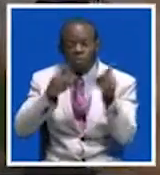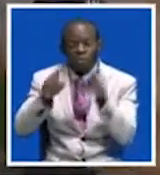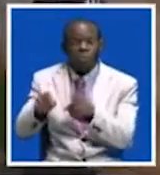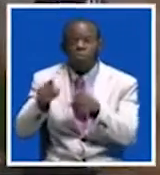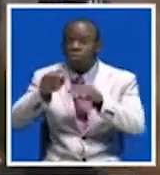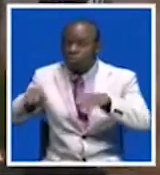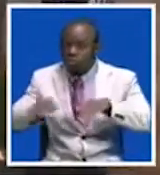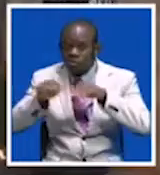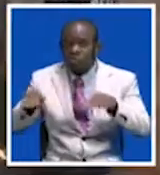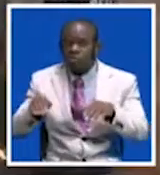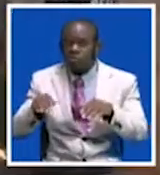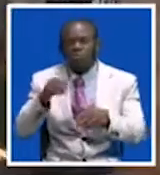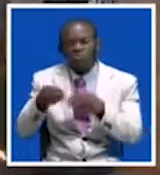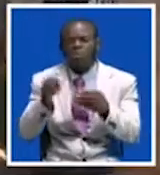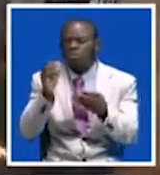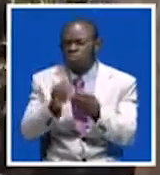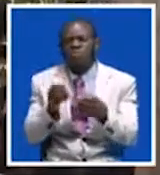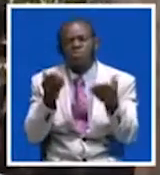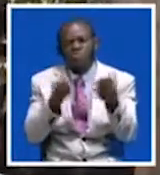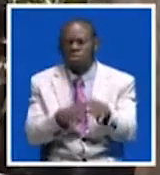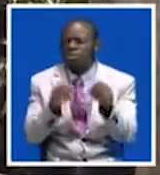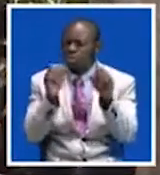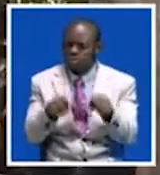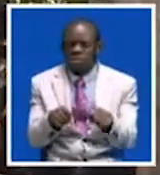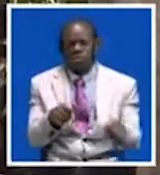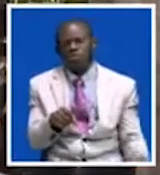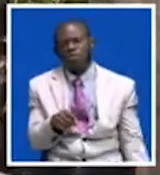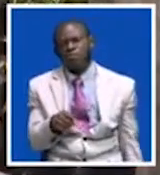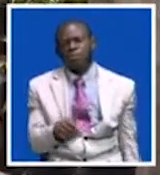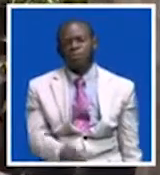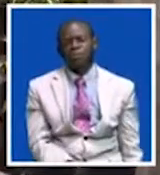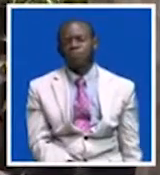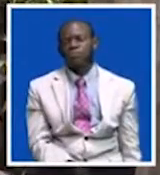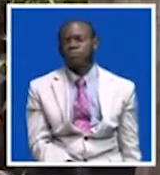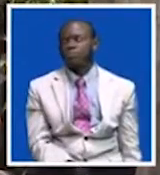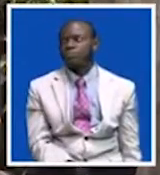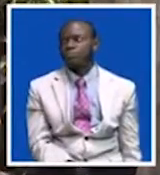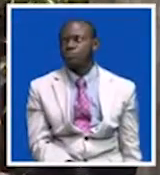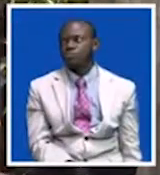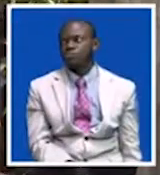control. Lucky Piri, ZNBC News, Lusaka.